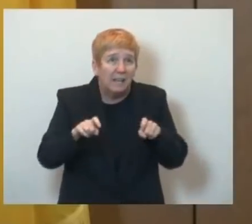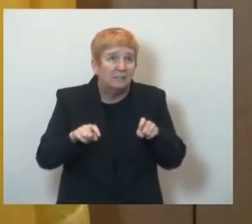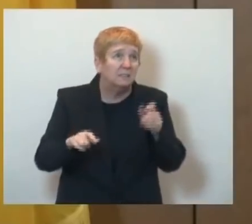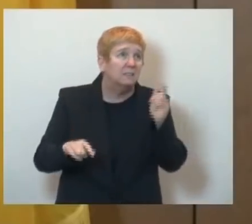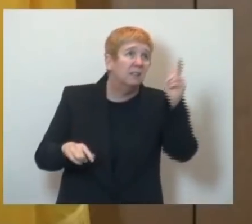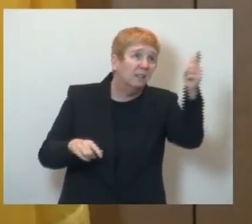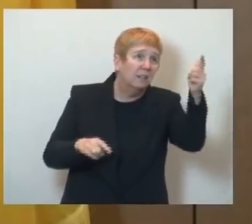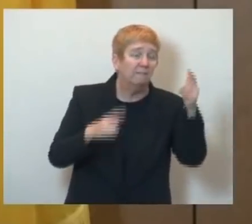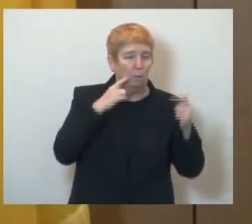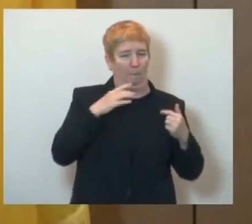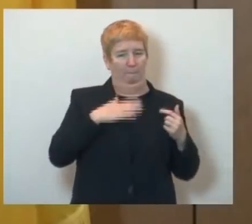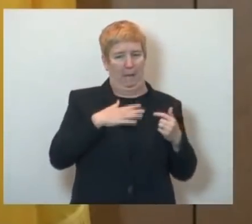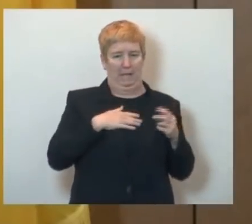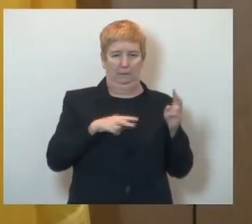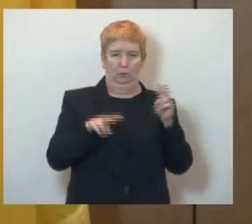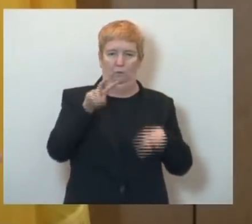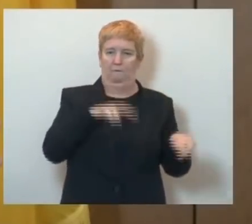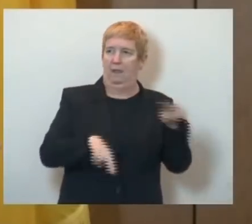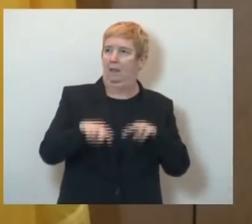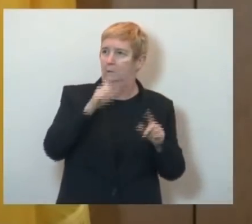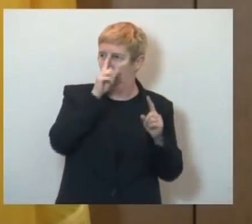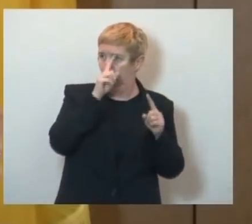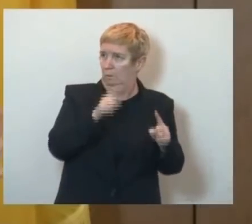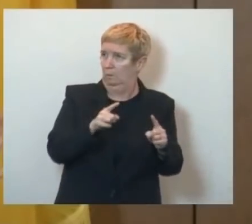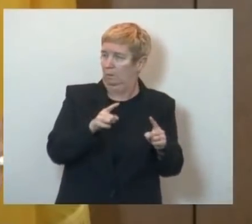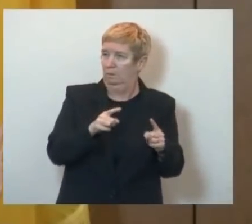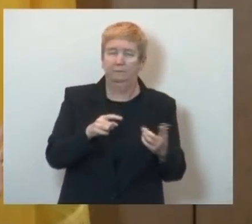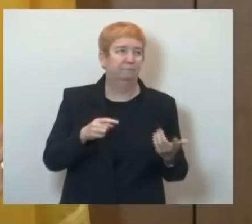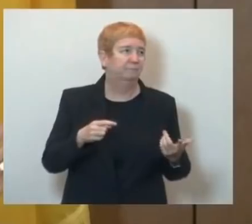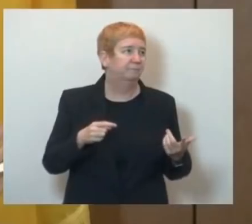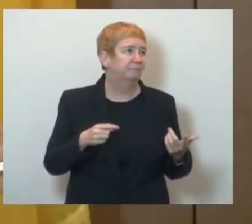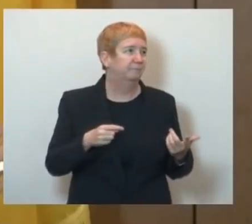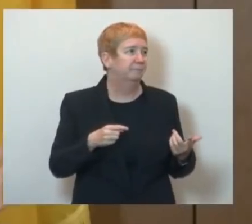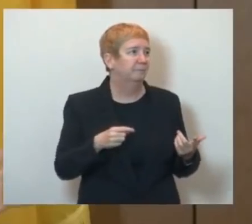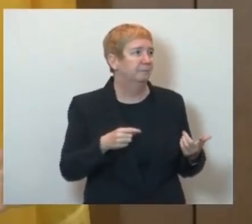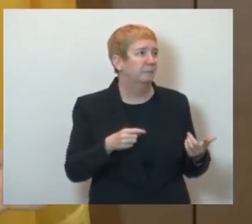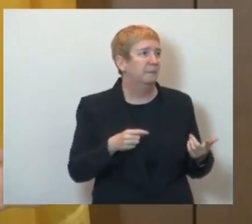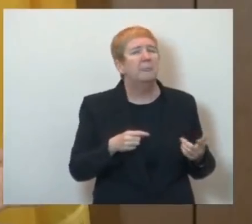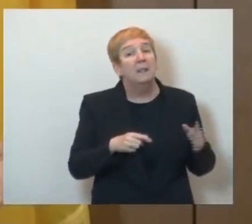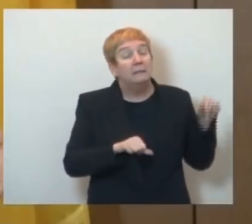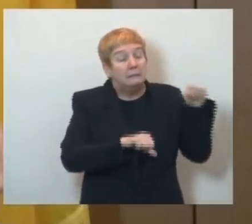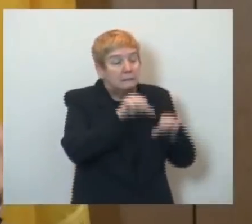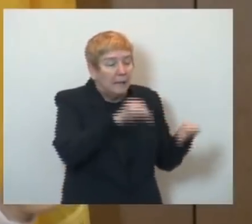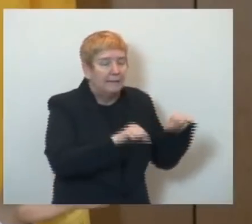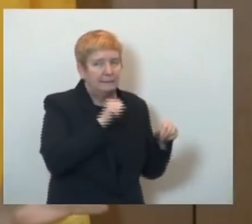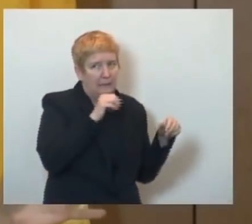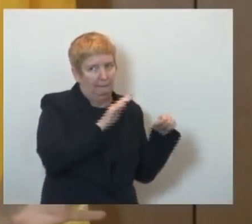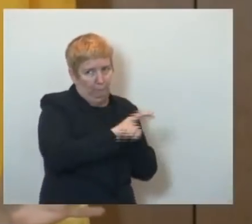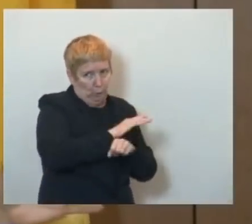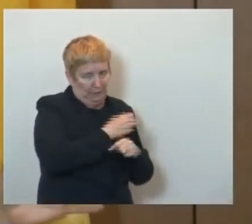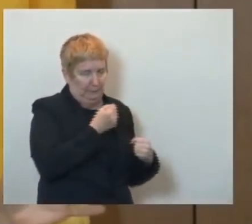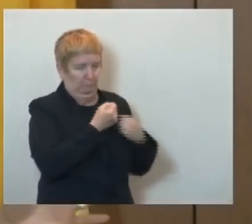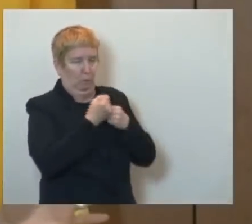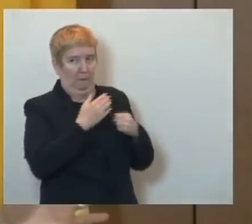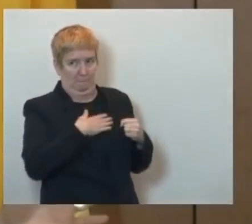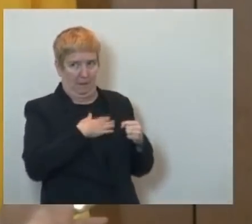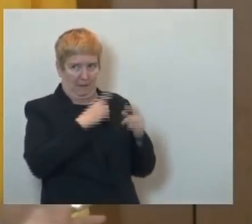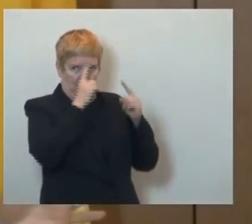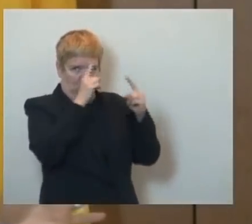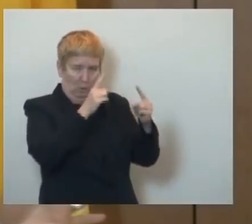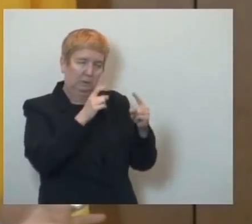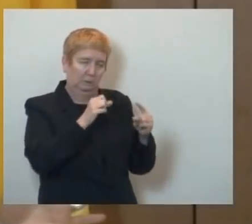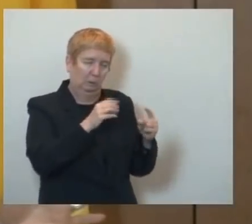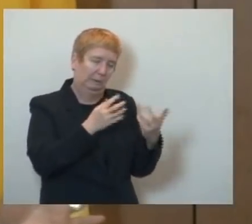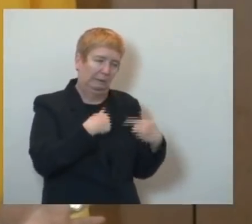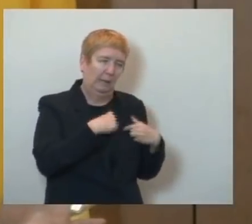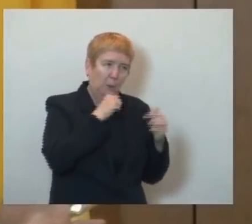surveillance goal, which isn't totally supported by the science, so I don't ask for it, but I would take it. I think